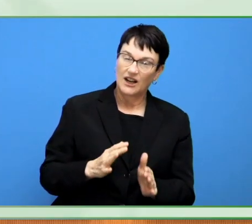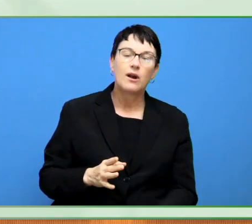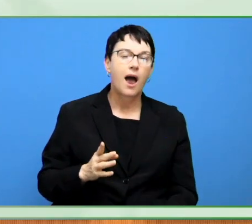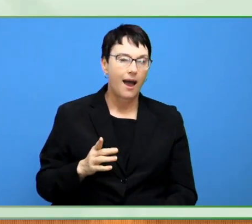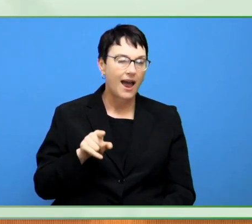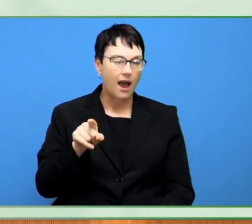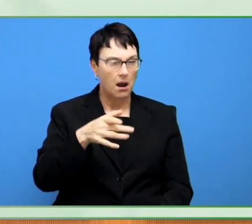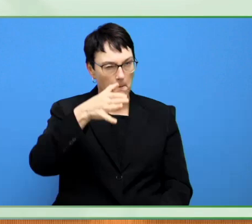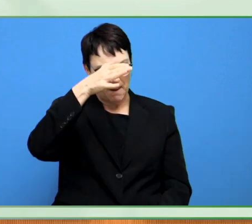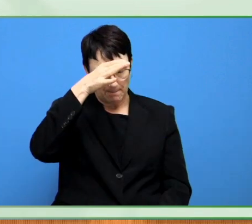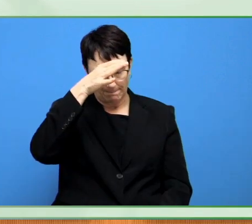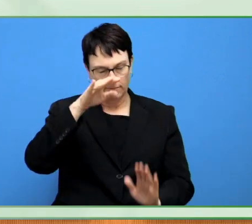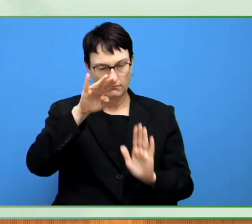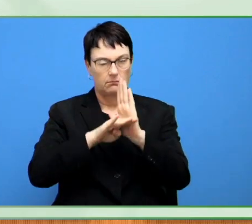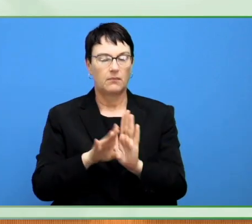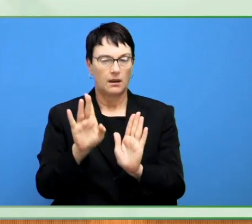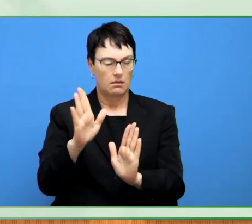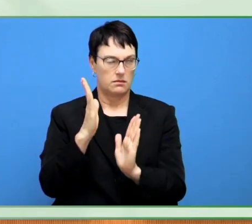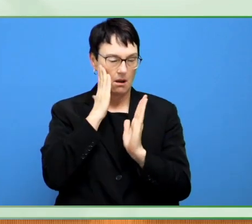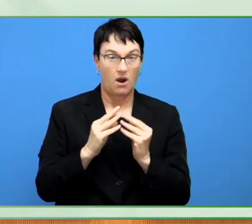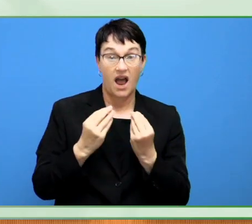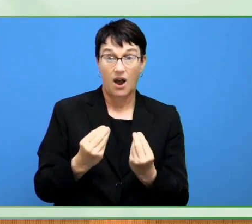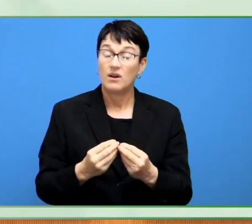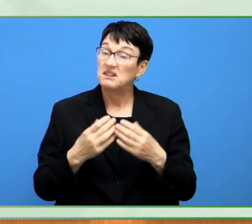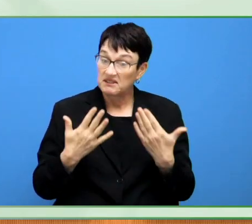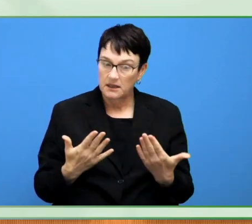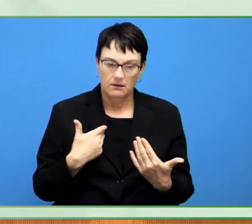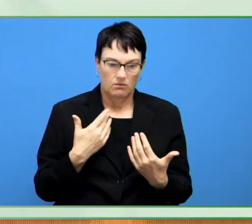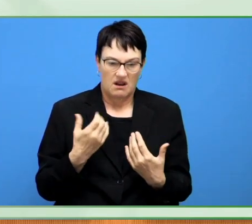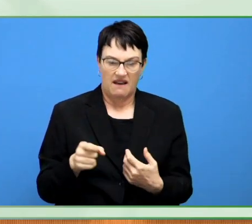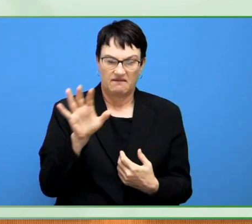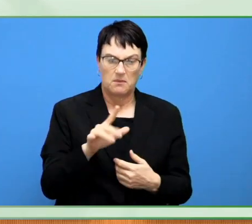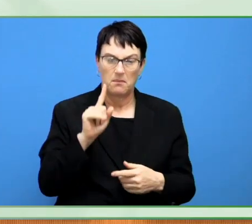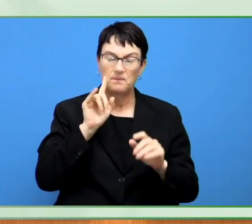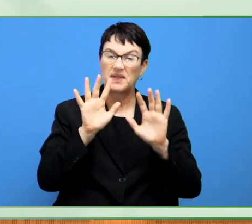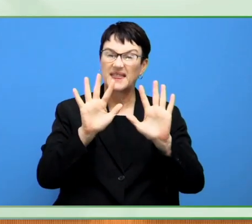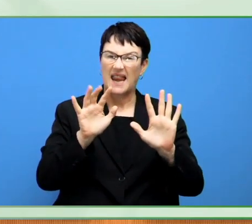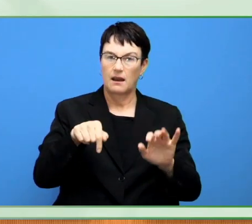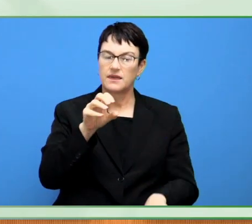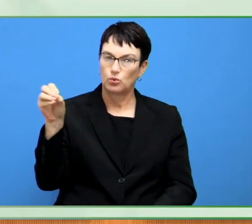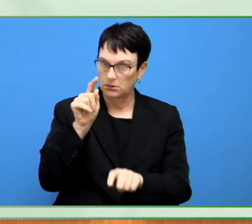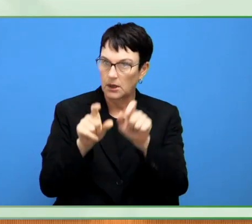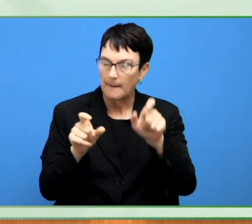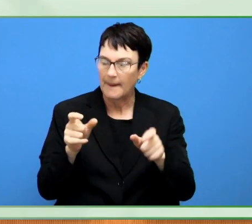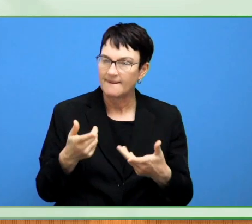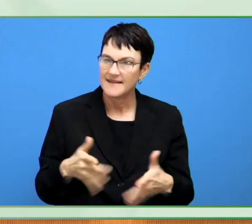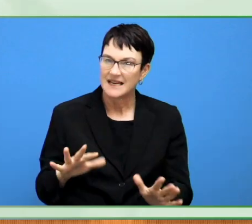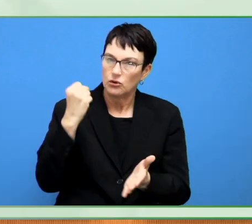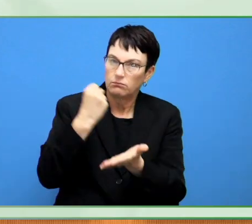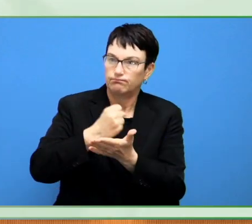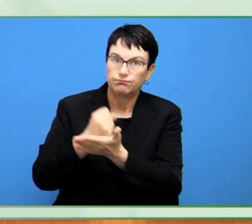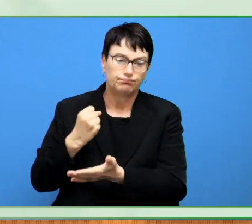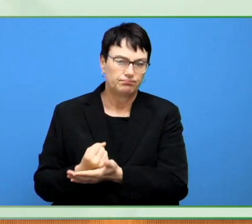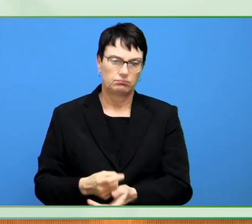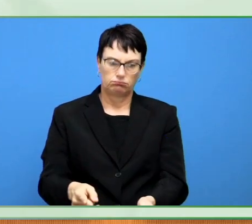it is growing, and I'm happy it's growing. I think it's a very useful tool for, again, companies and national services that need